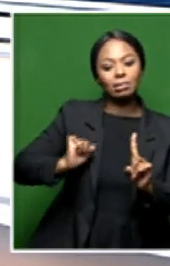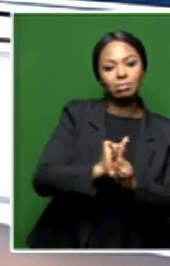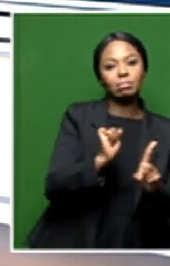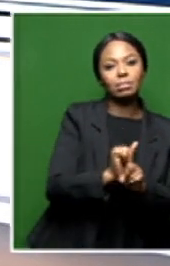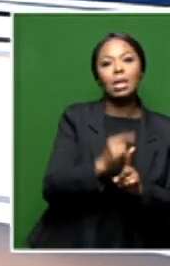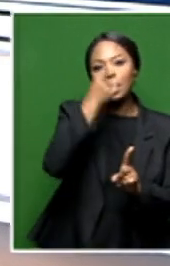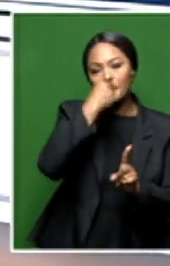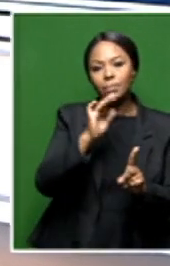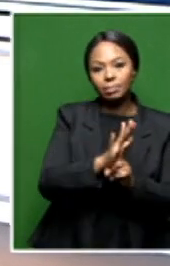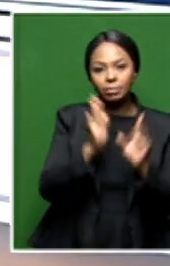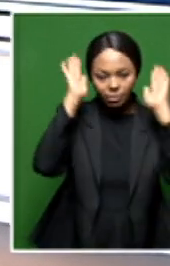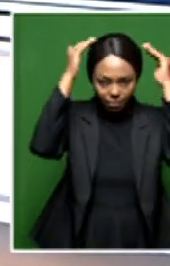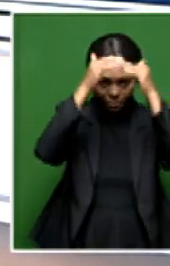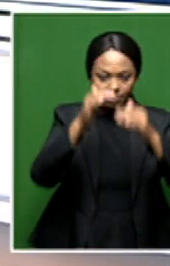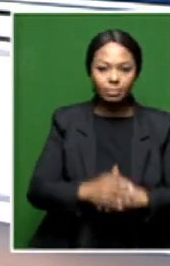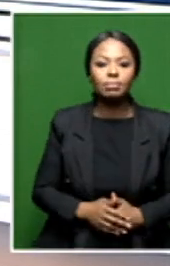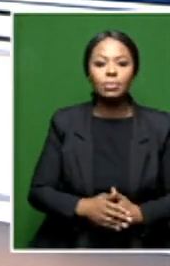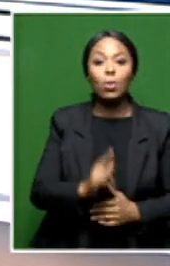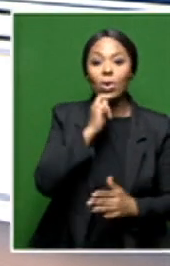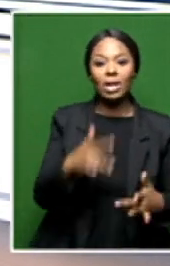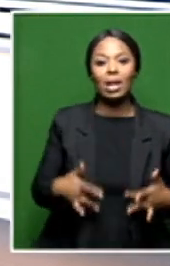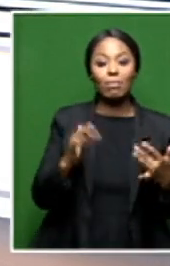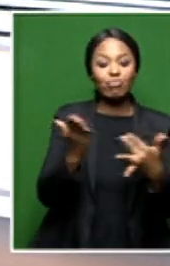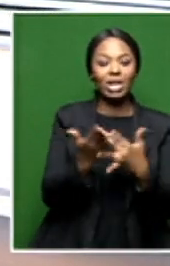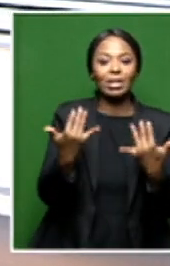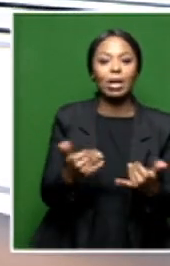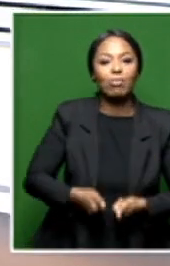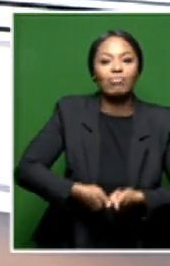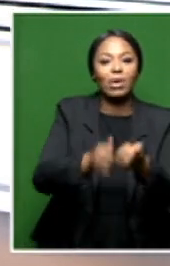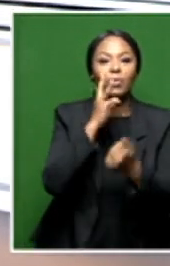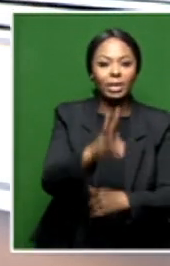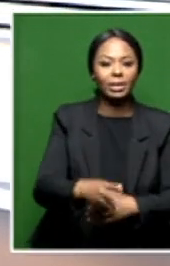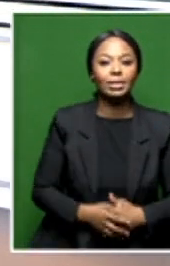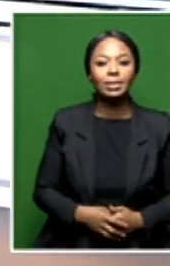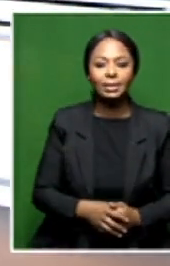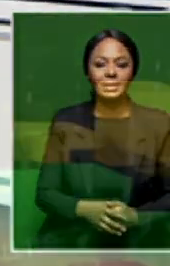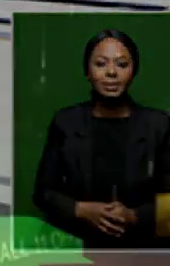All right. So this is Morning Live. Thank you so much for joining us this morning. Let's take a quick break. We'll be back in a moment.